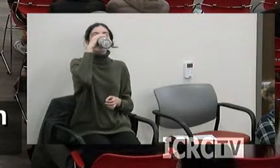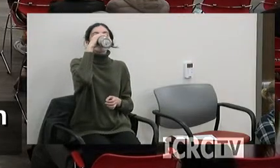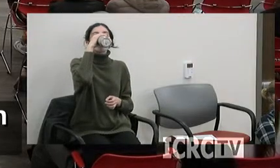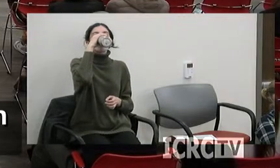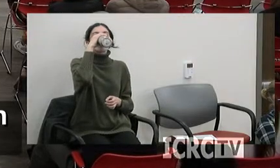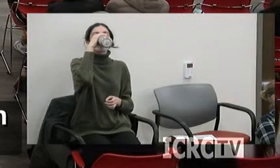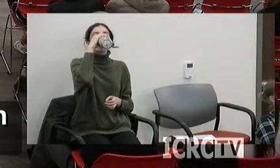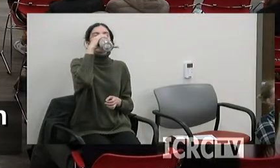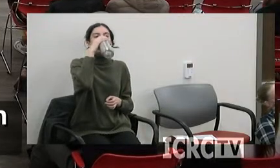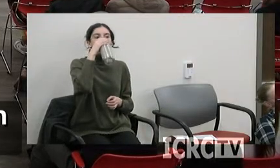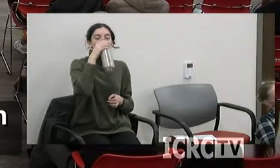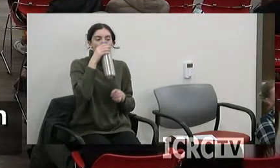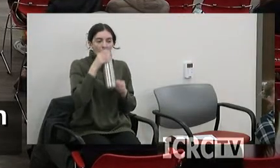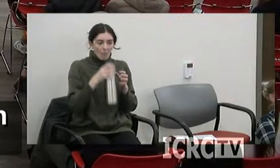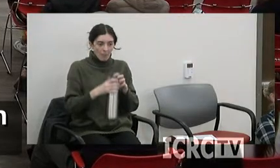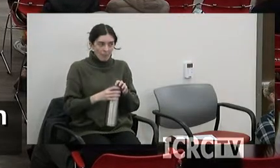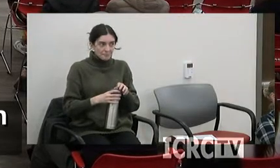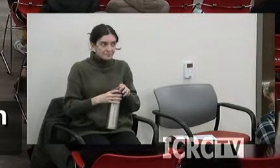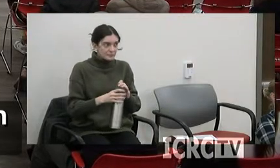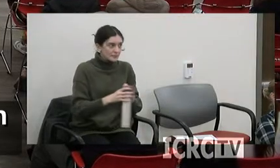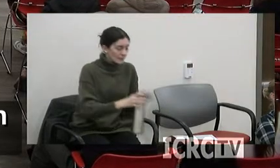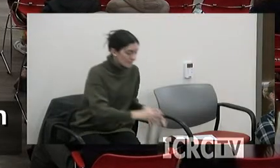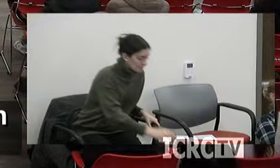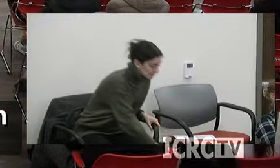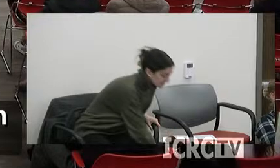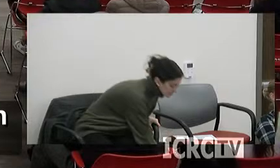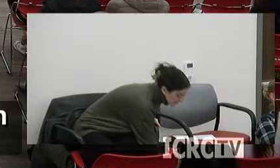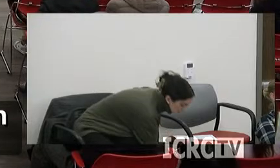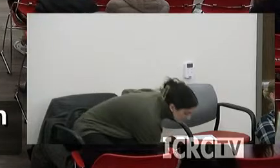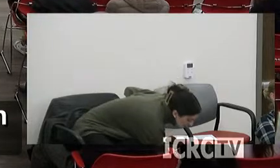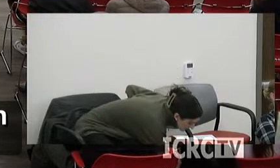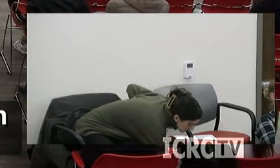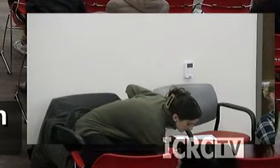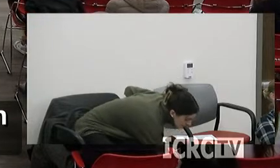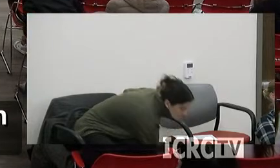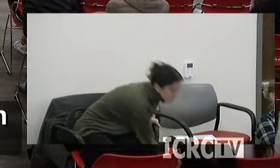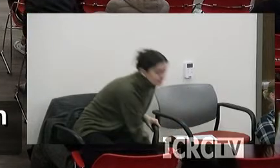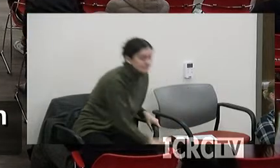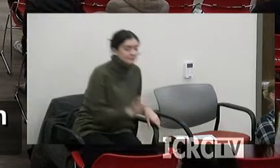for Riverside, Iowa, Cogat.